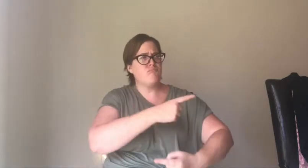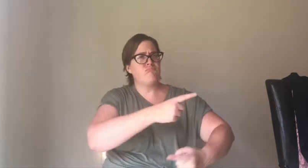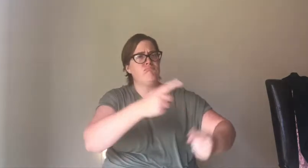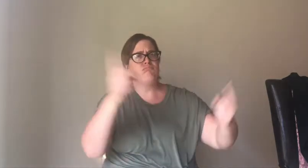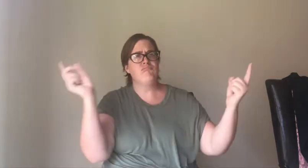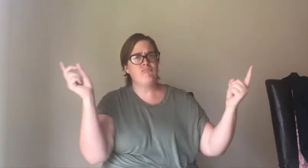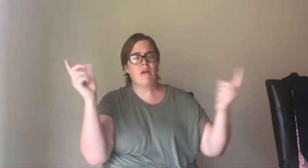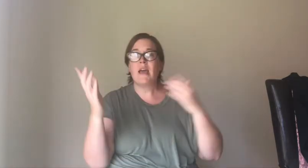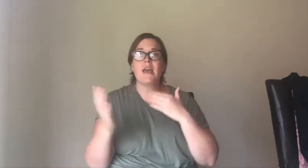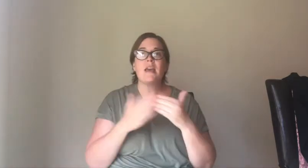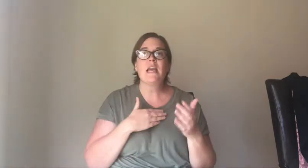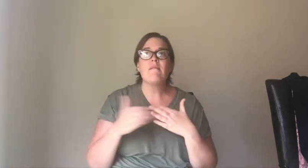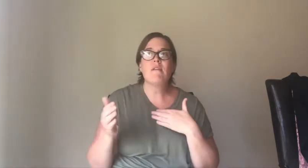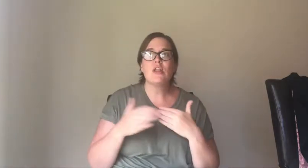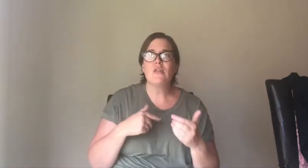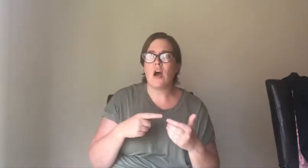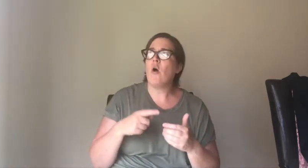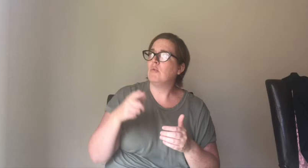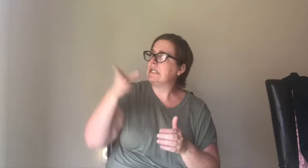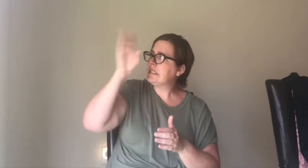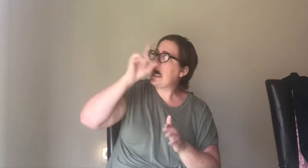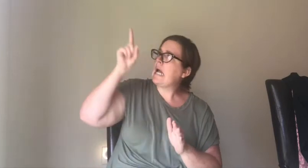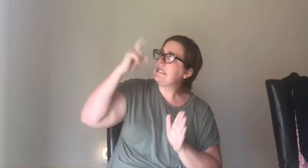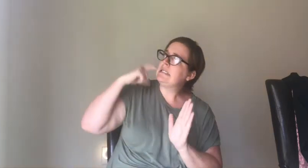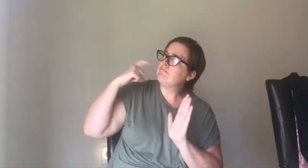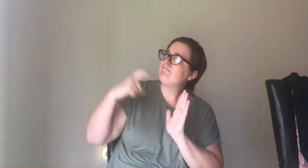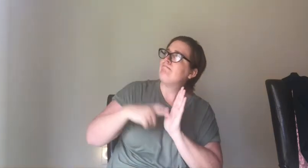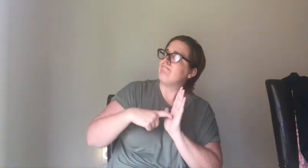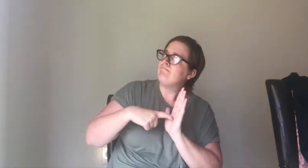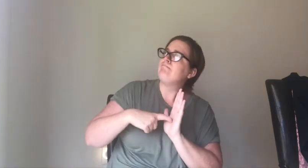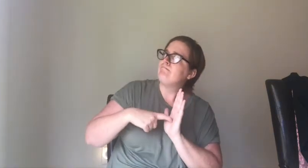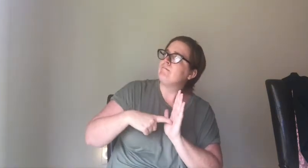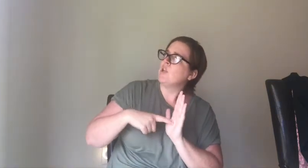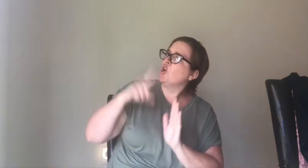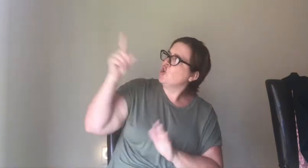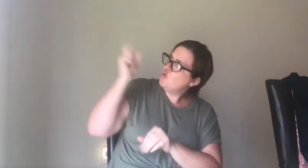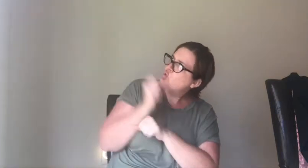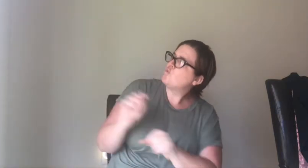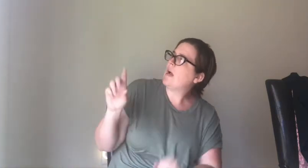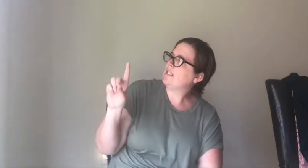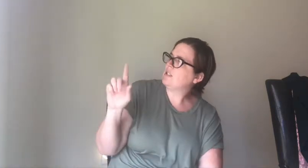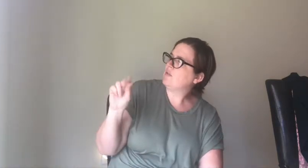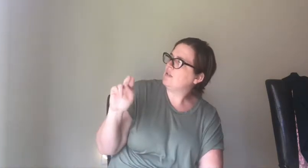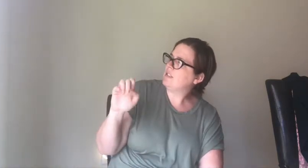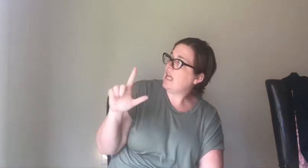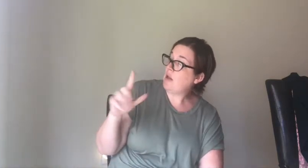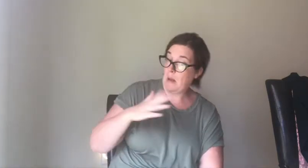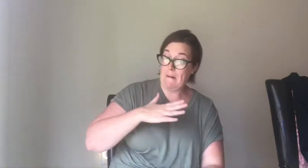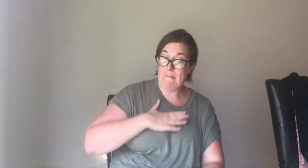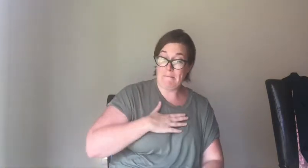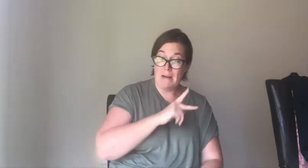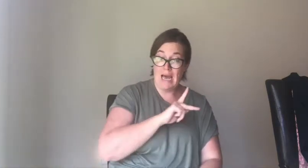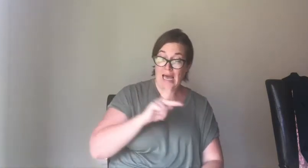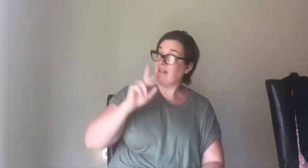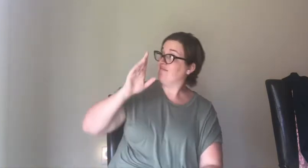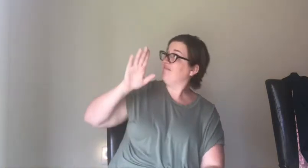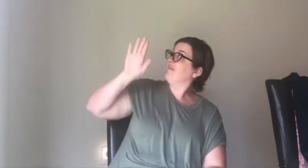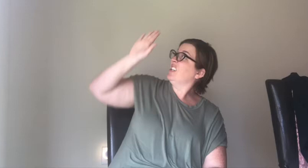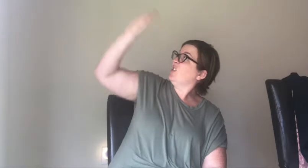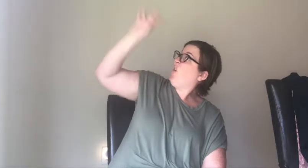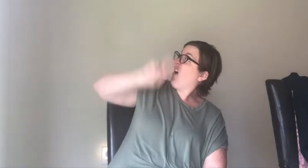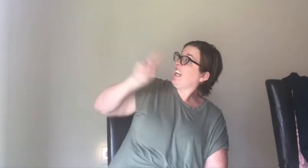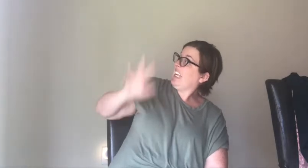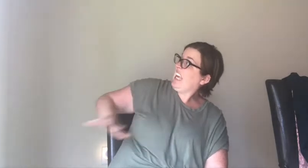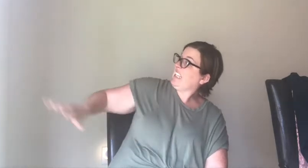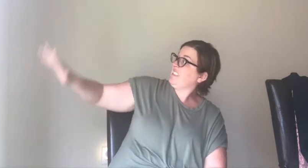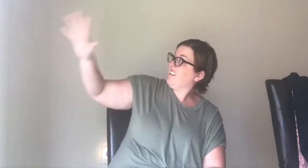end. He rescues and saves his people. He performs miraculous signs and wonders in the heavens and on earth. He